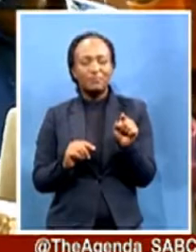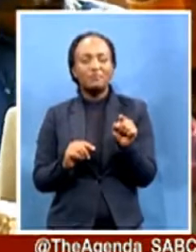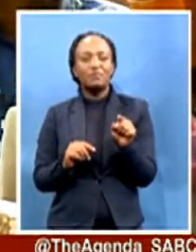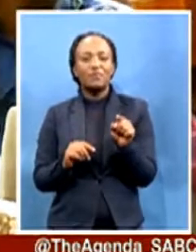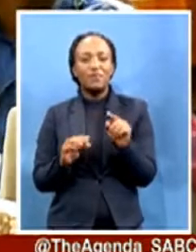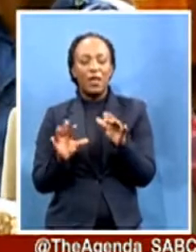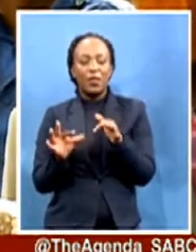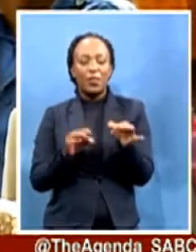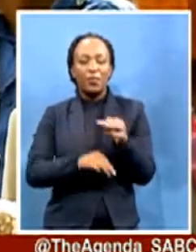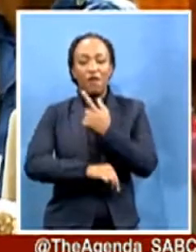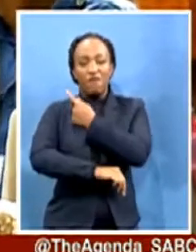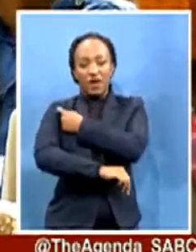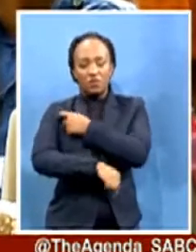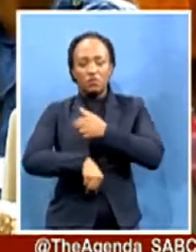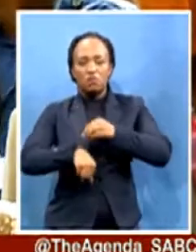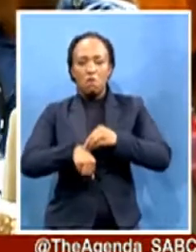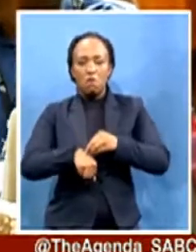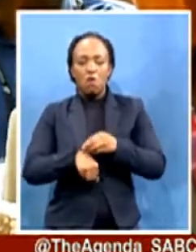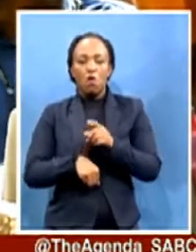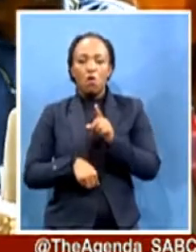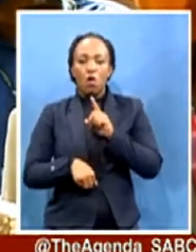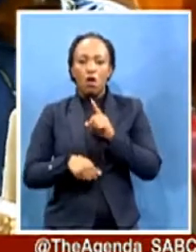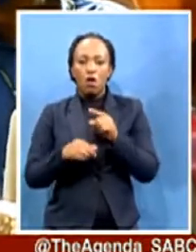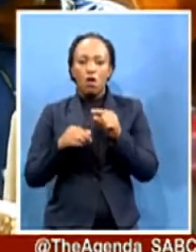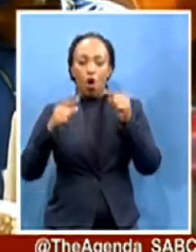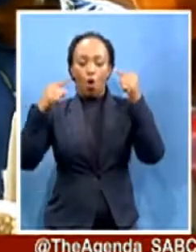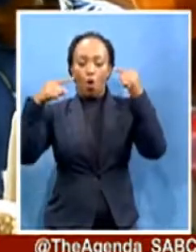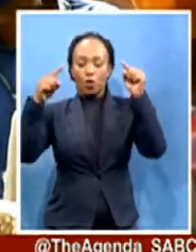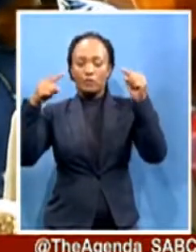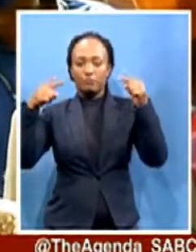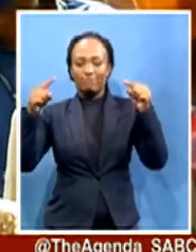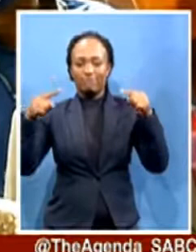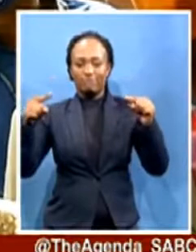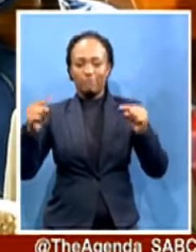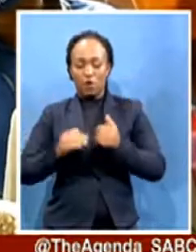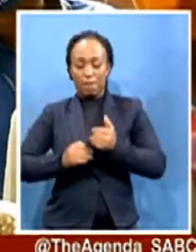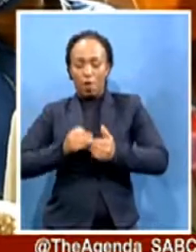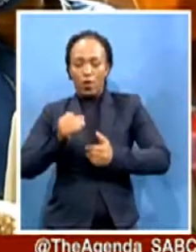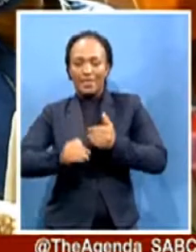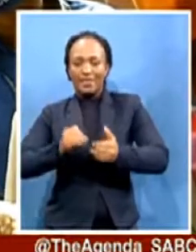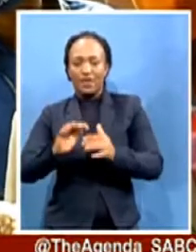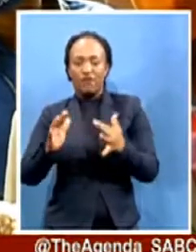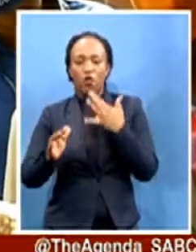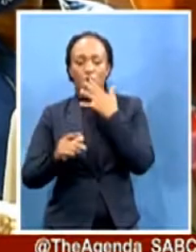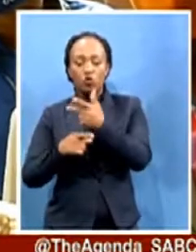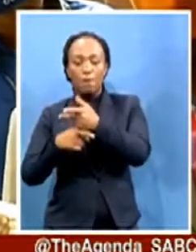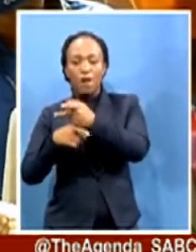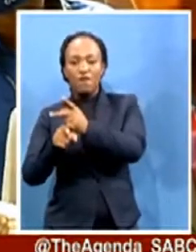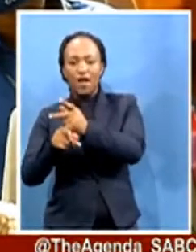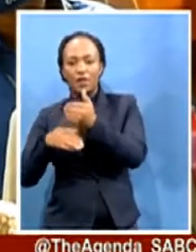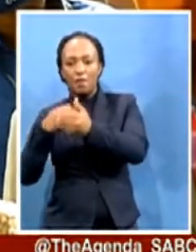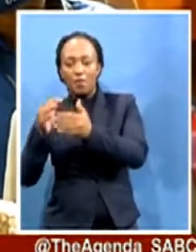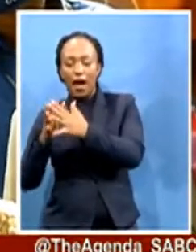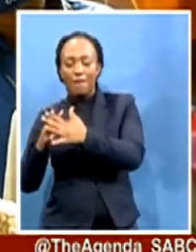the auditing of the procedures in relation to the manufacturing process happening in America. And that has taken